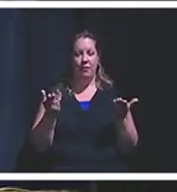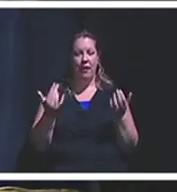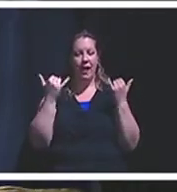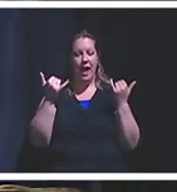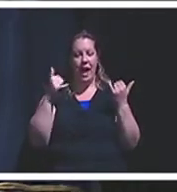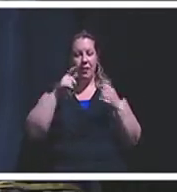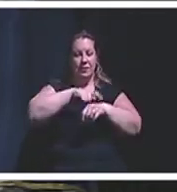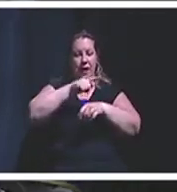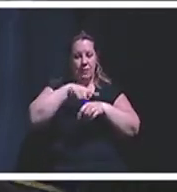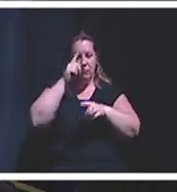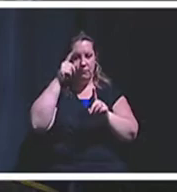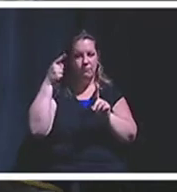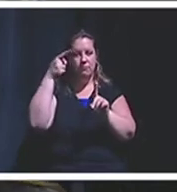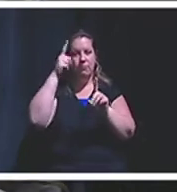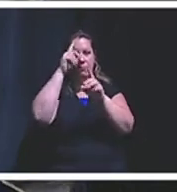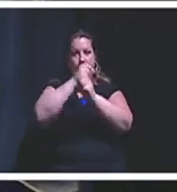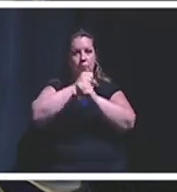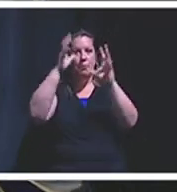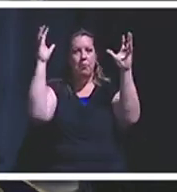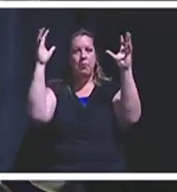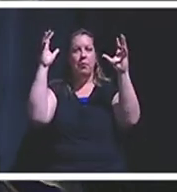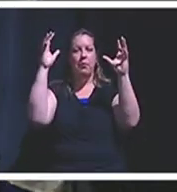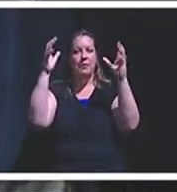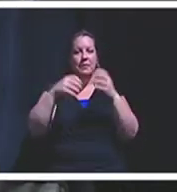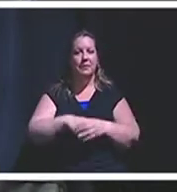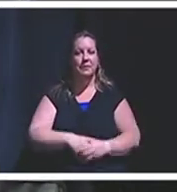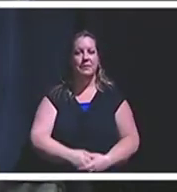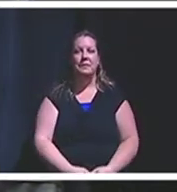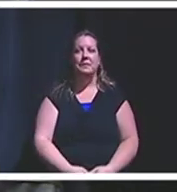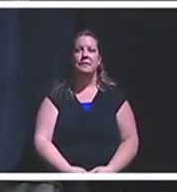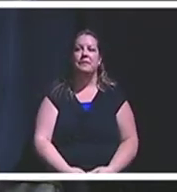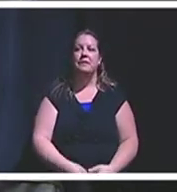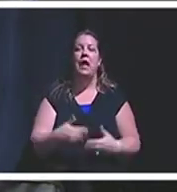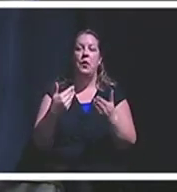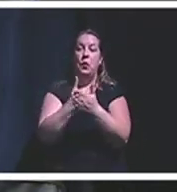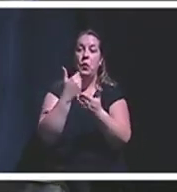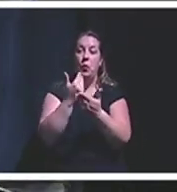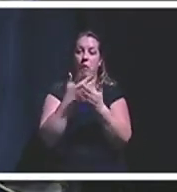vision, that new worthy goal,